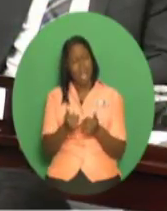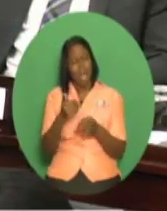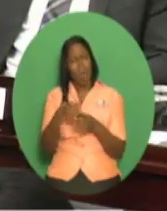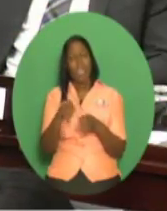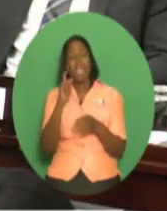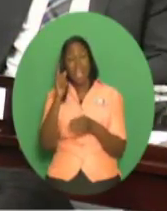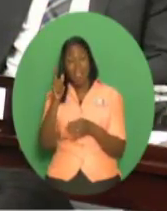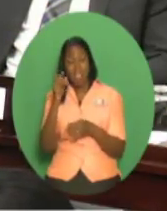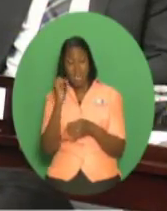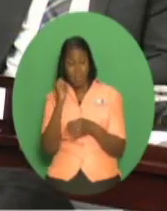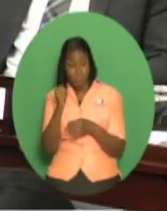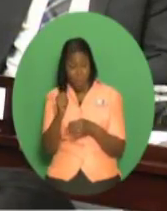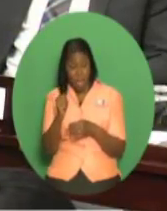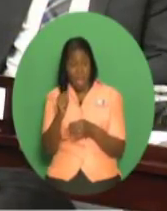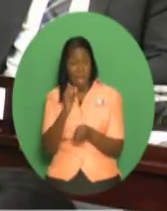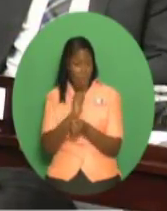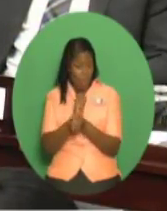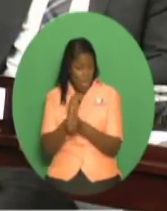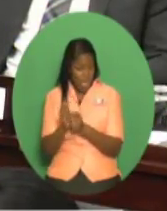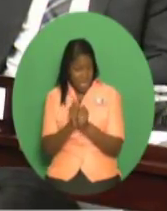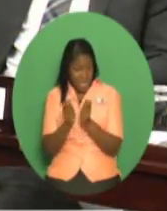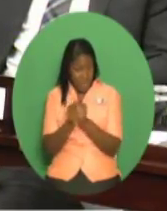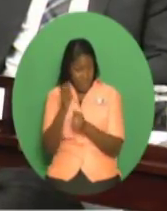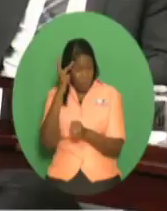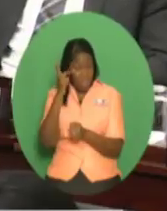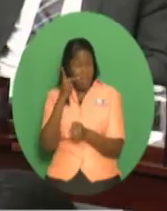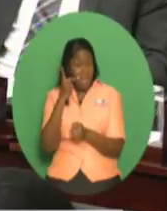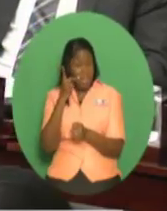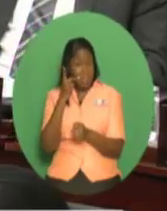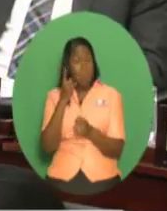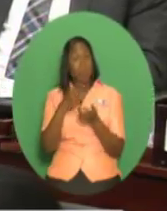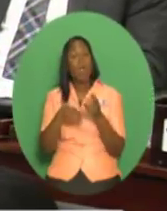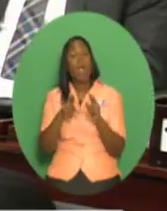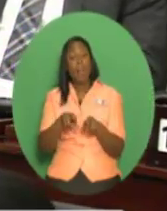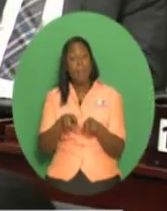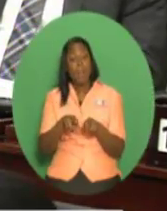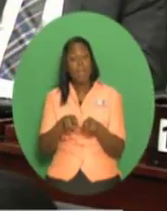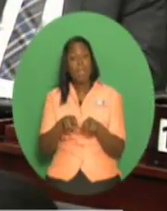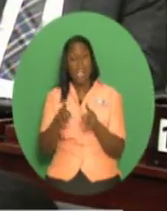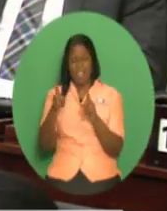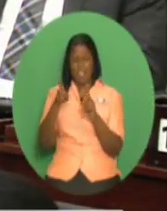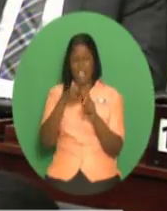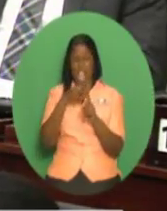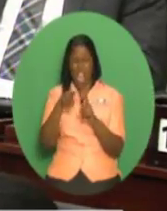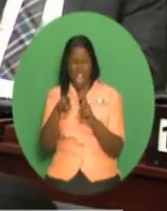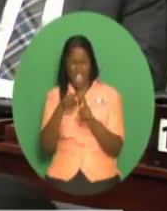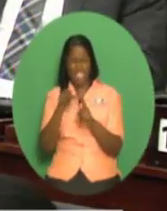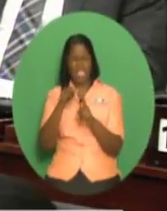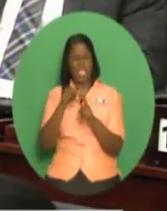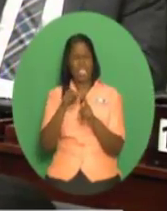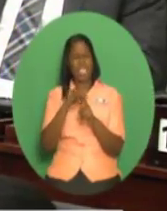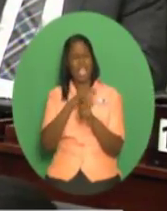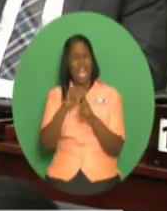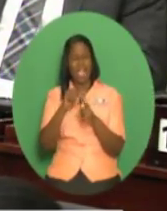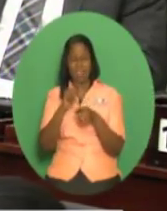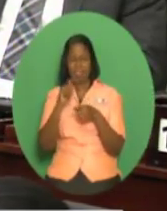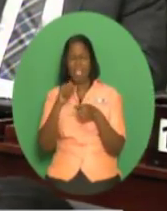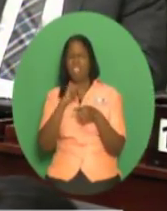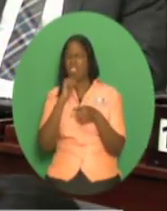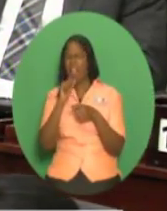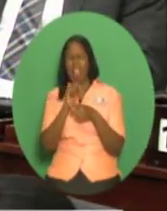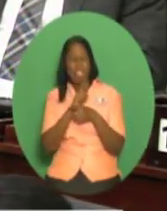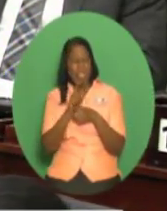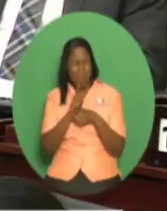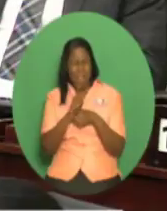schools. And Madam Speaker, I am not saying this simply because I want it to sound good. I